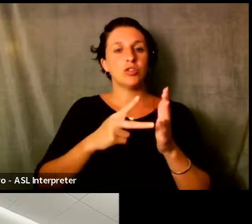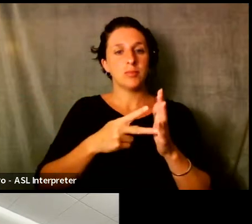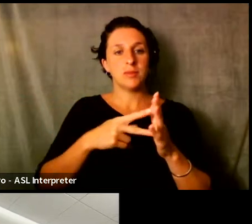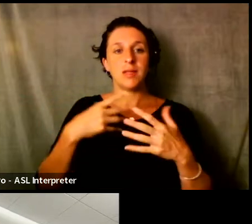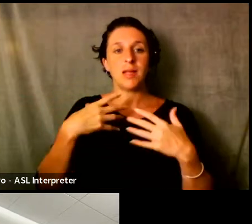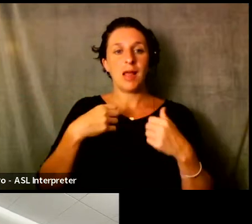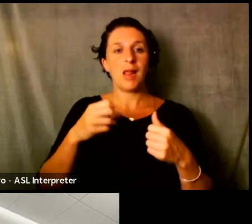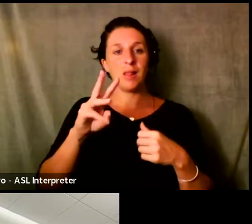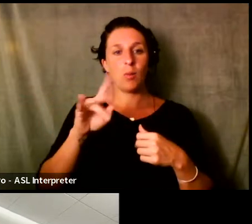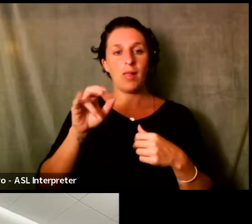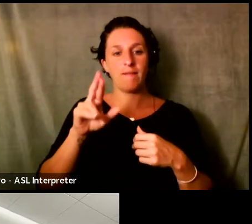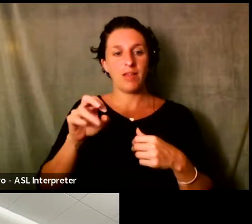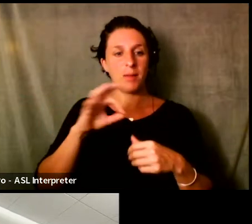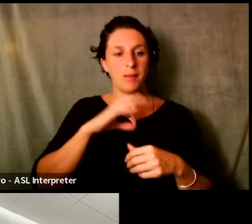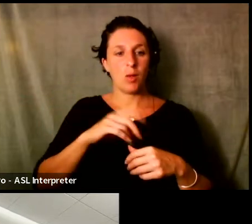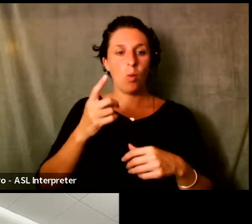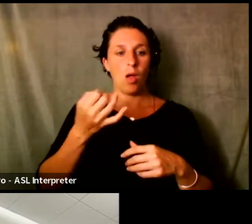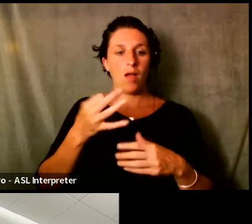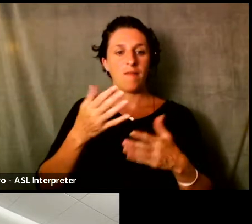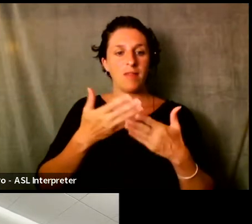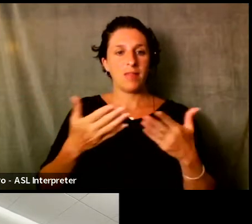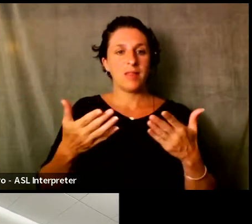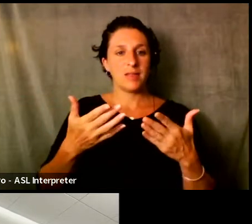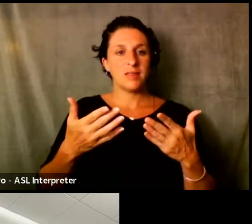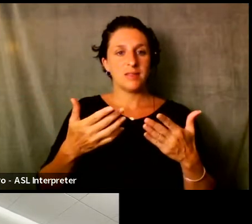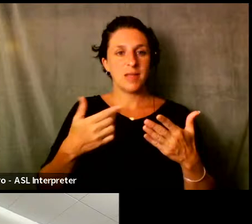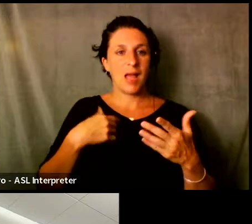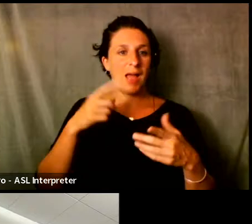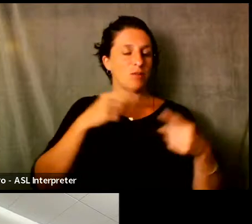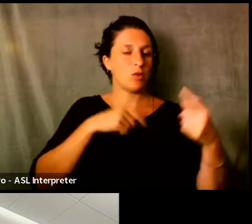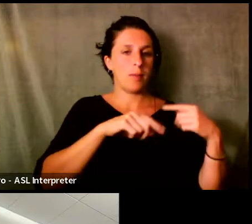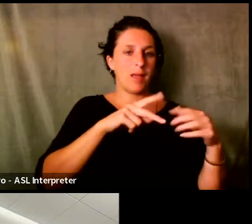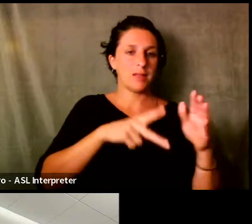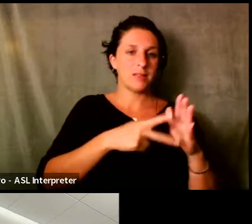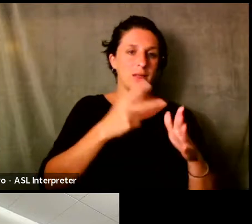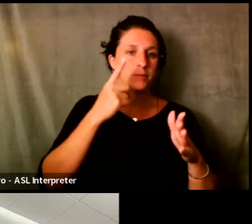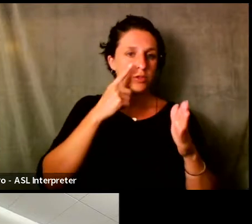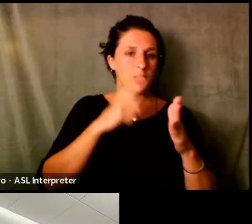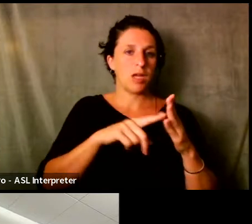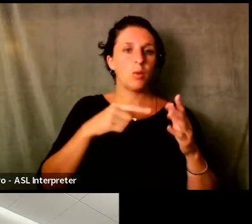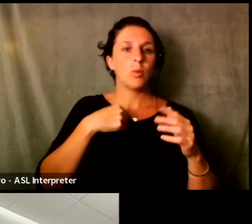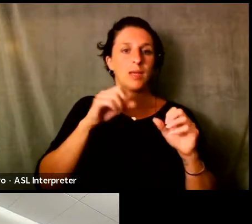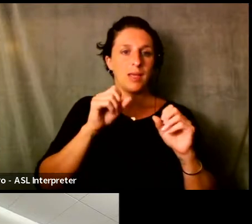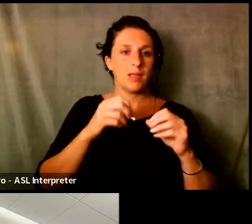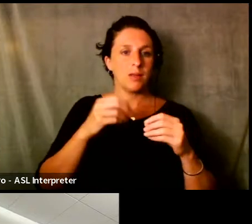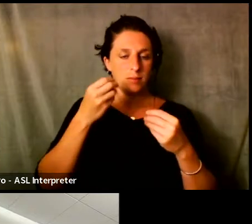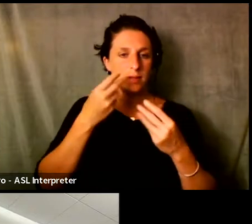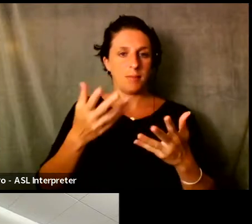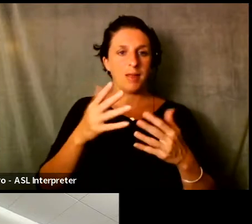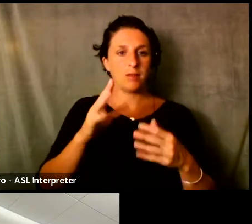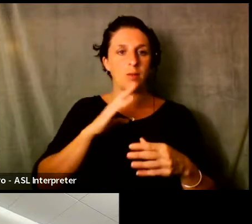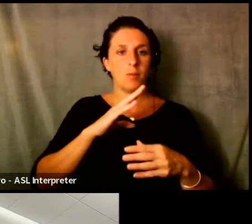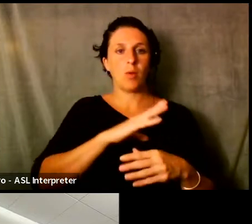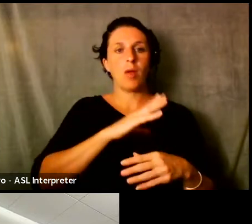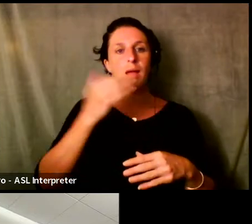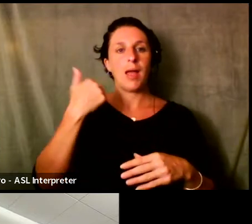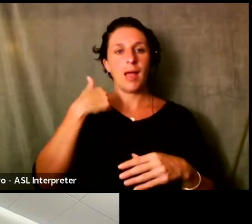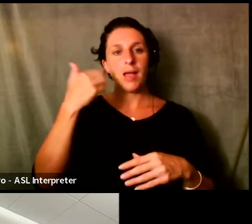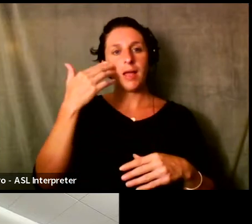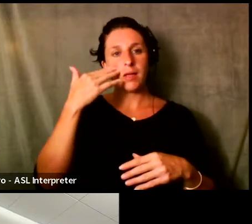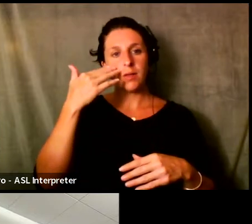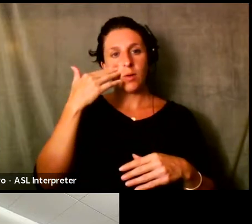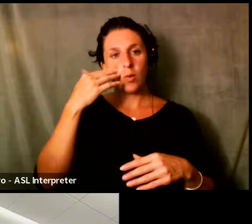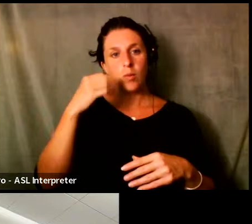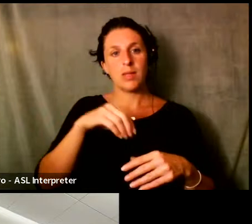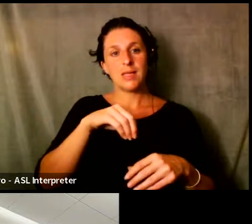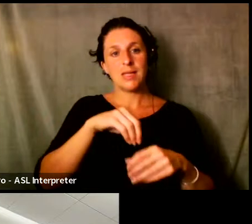benefits, so one of the things that I have to go back and double check, but we could get back to the board. I know that in